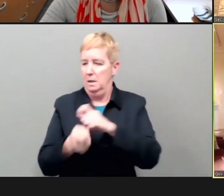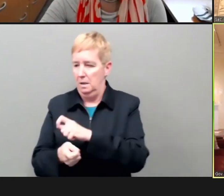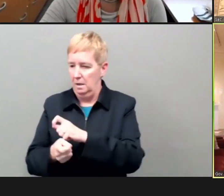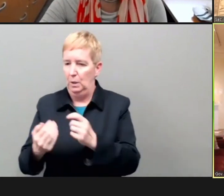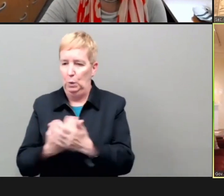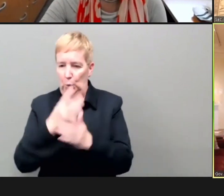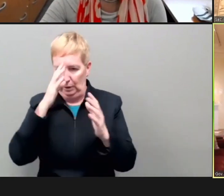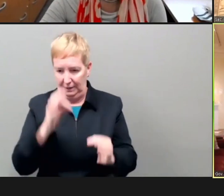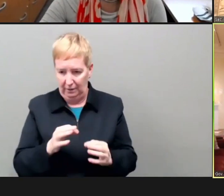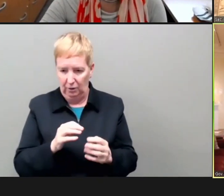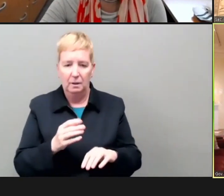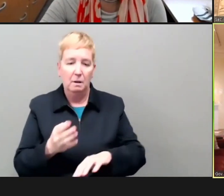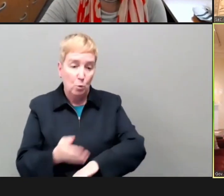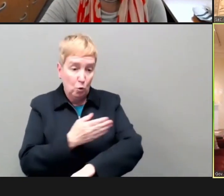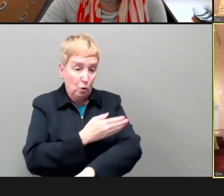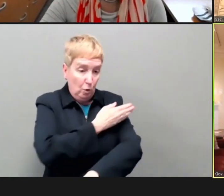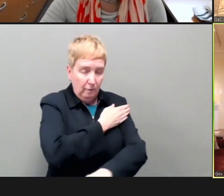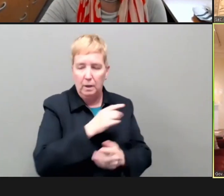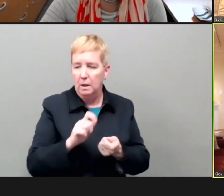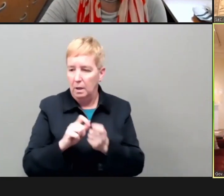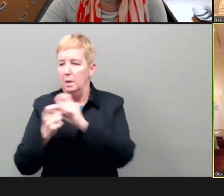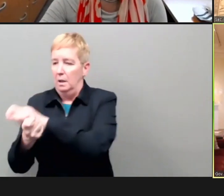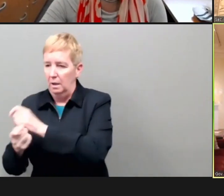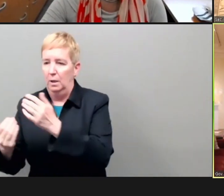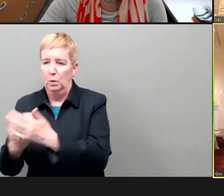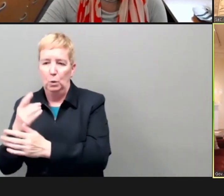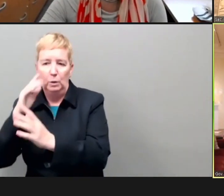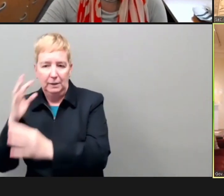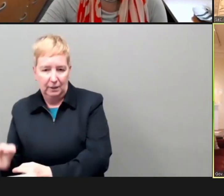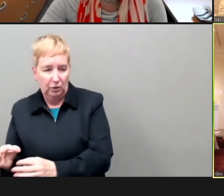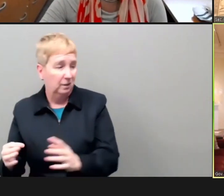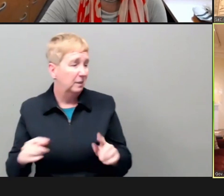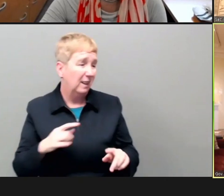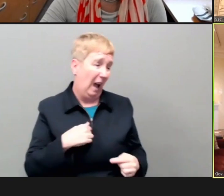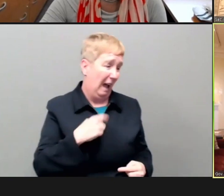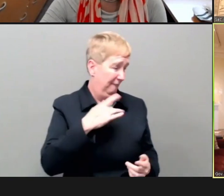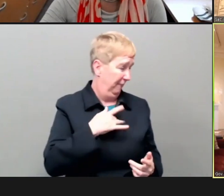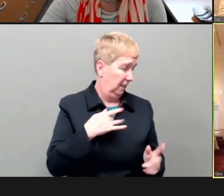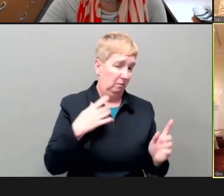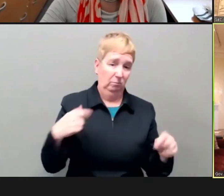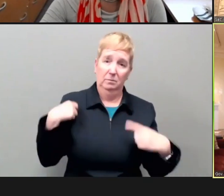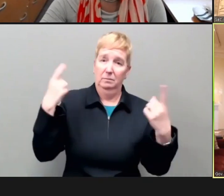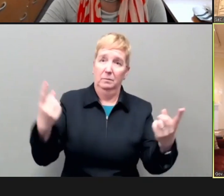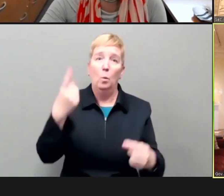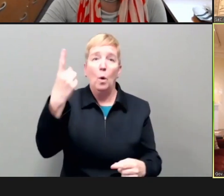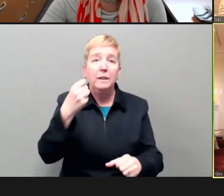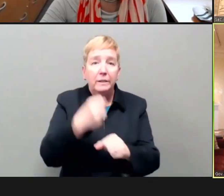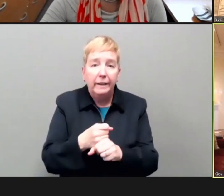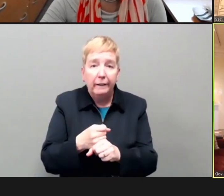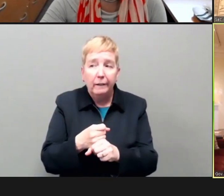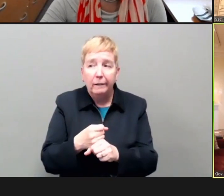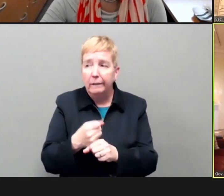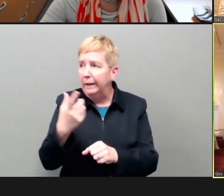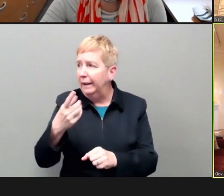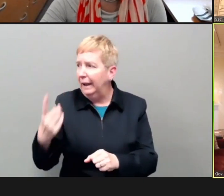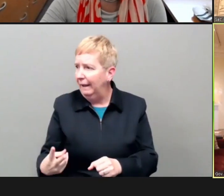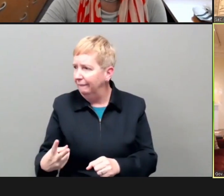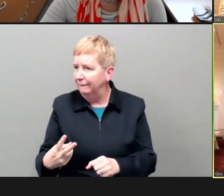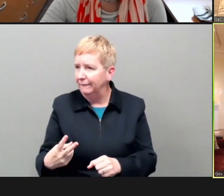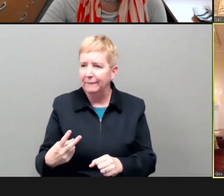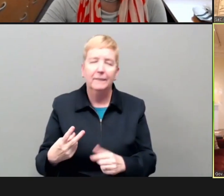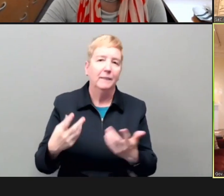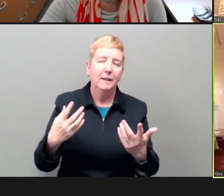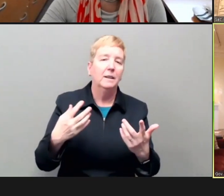decisions? And we've been really successful over the last year and a half plus, that using a